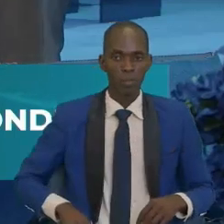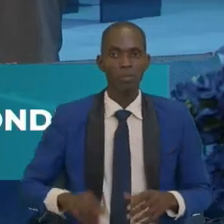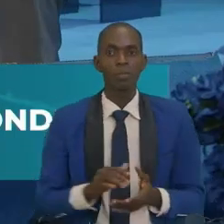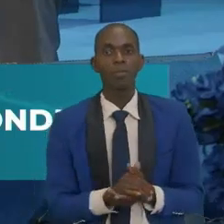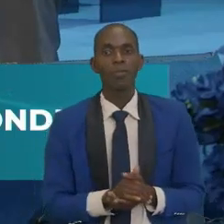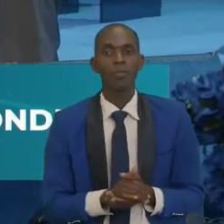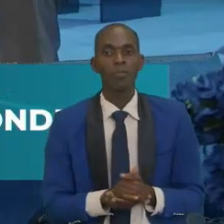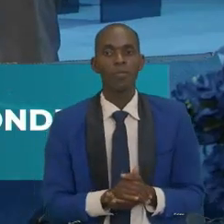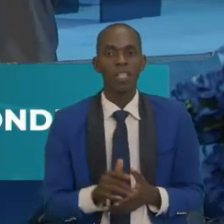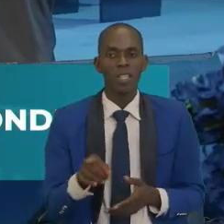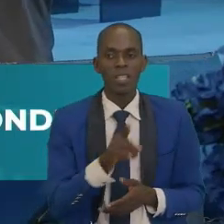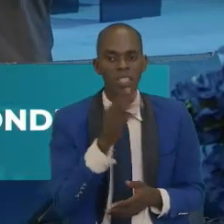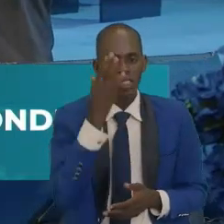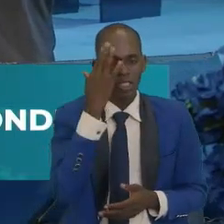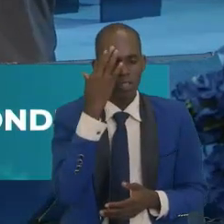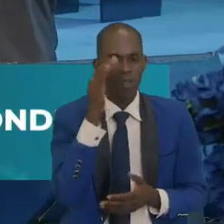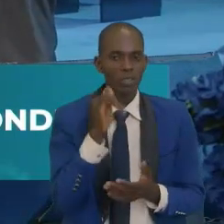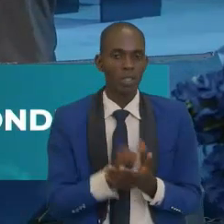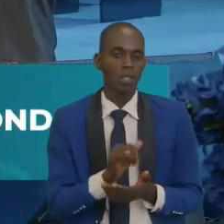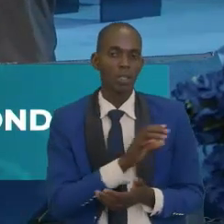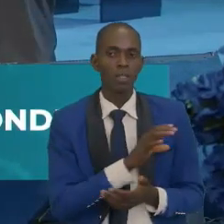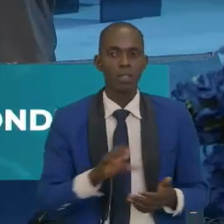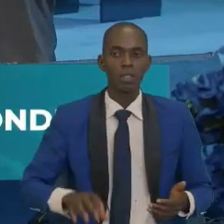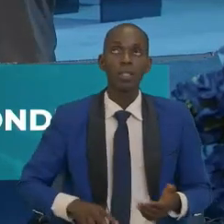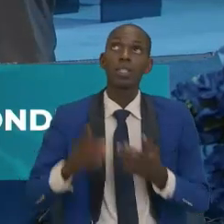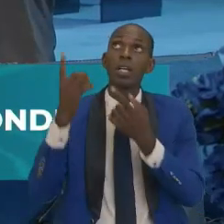They knew that Christ came from heaven.